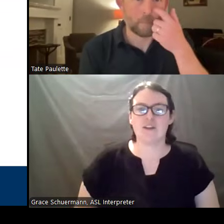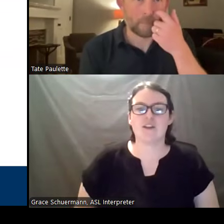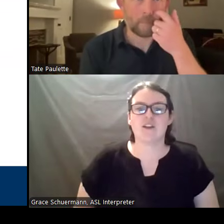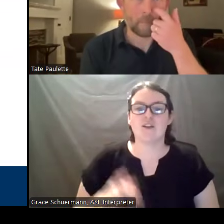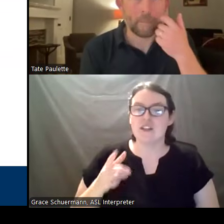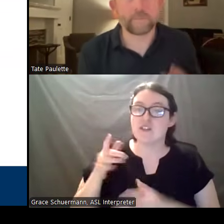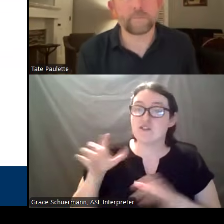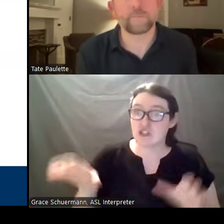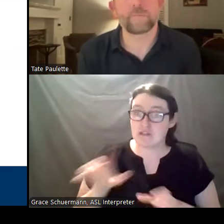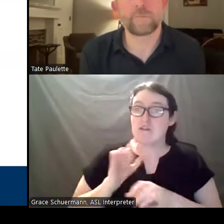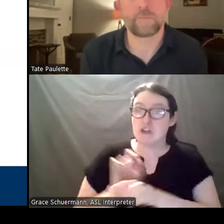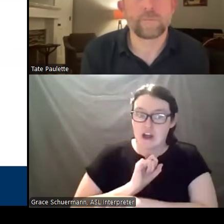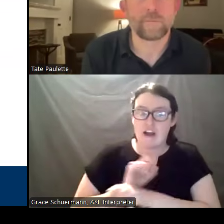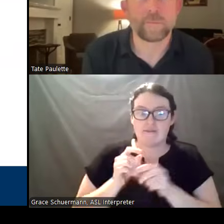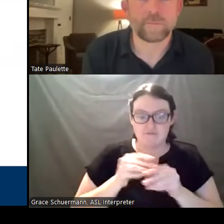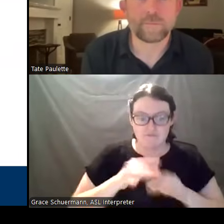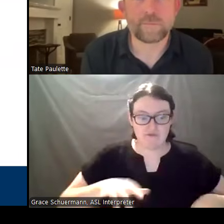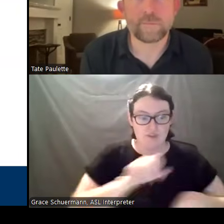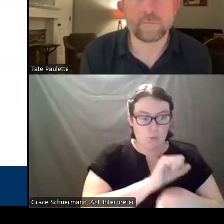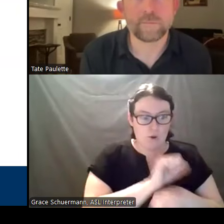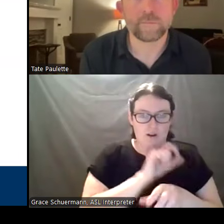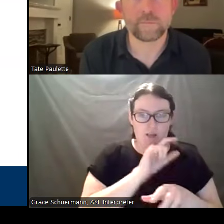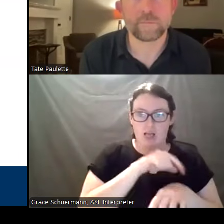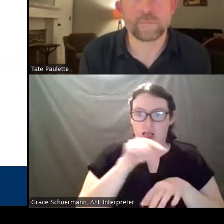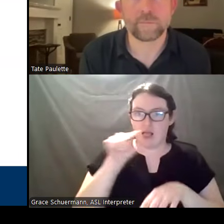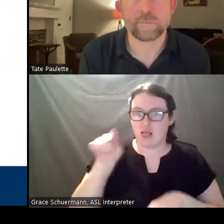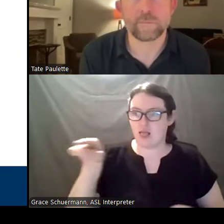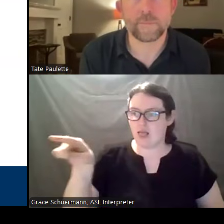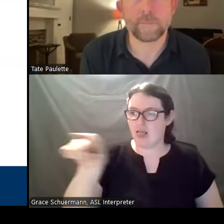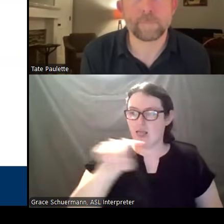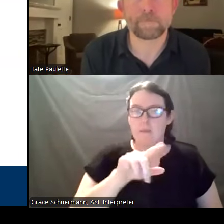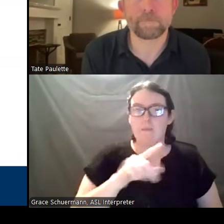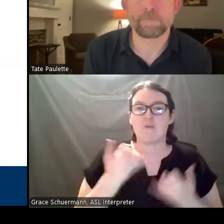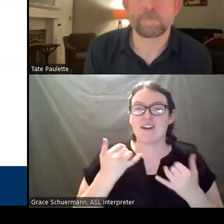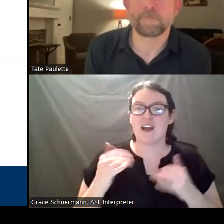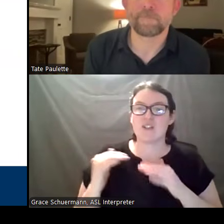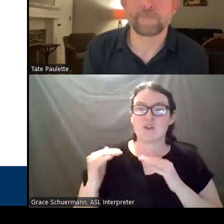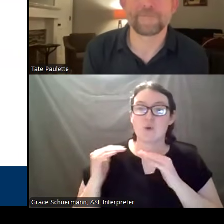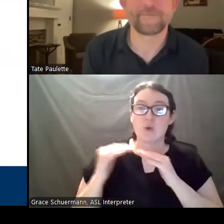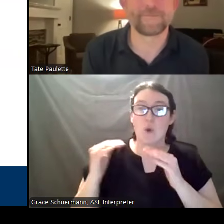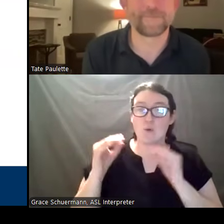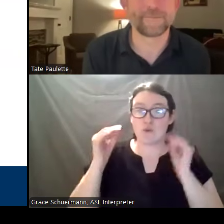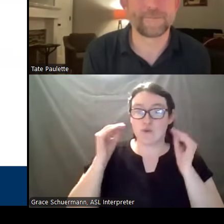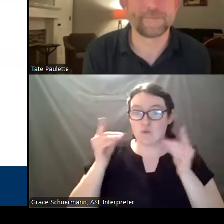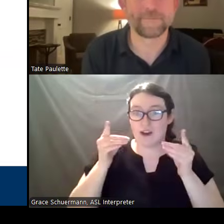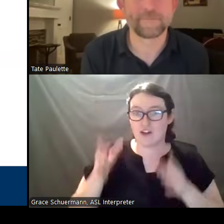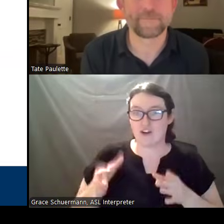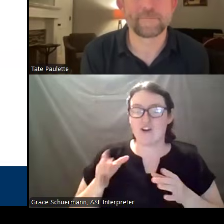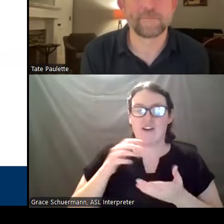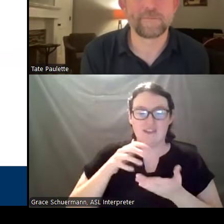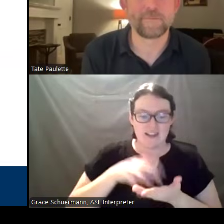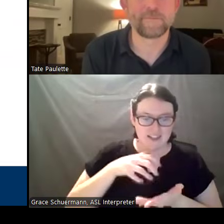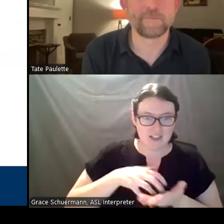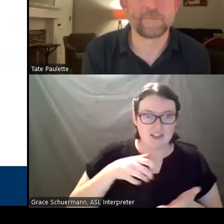conducted fieldwork all over the world, but currently is co-director of the excavations, and I'm going to do my best on this one,